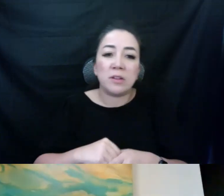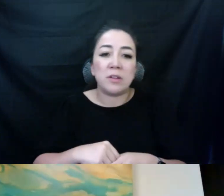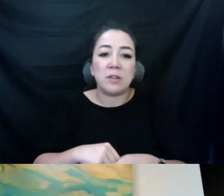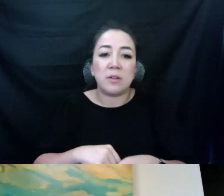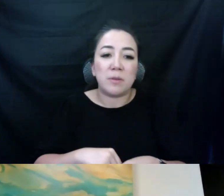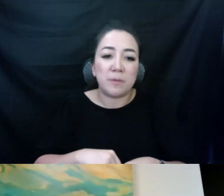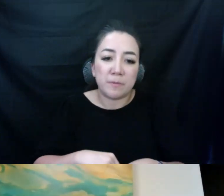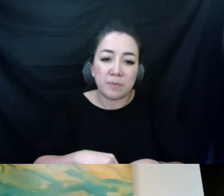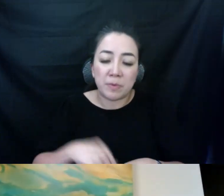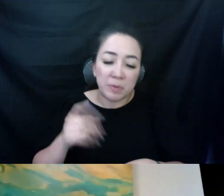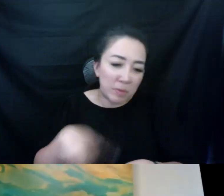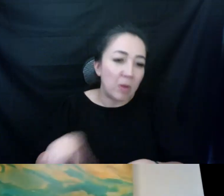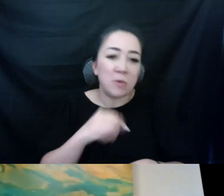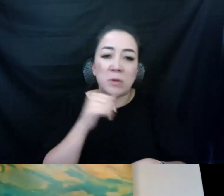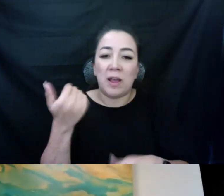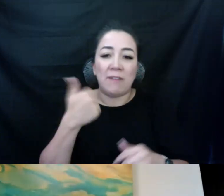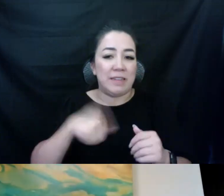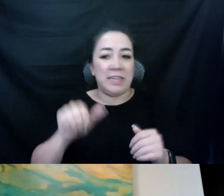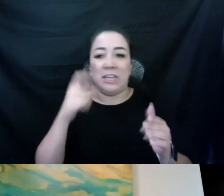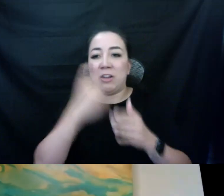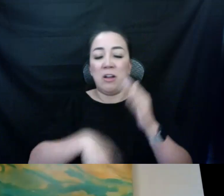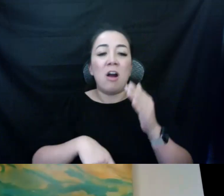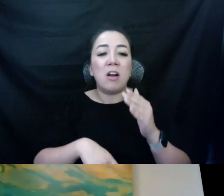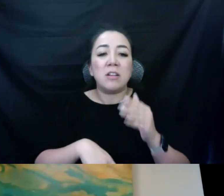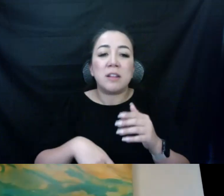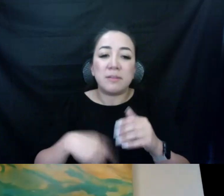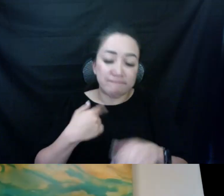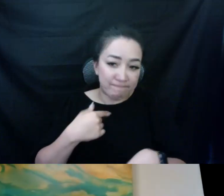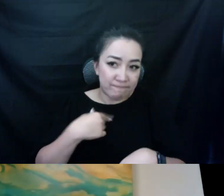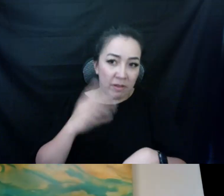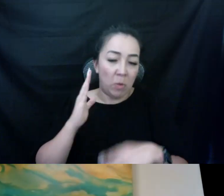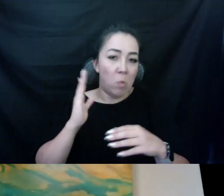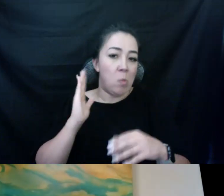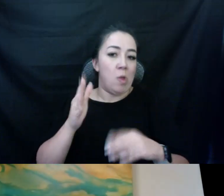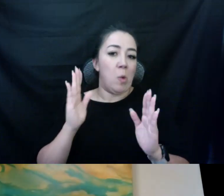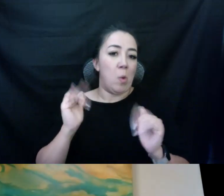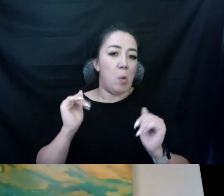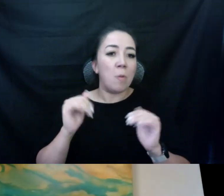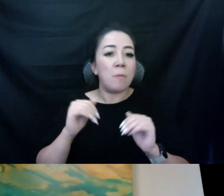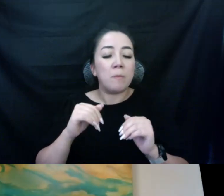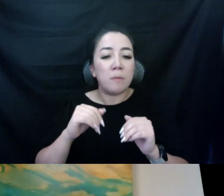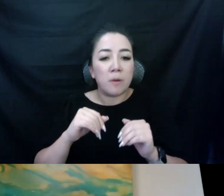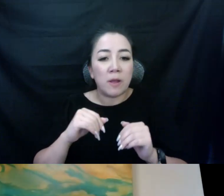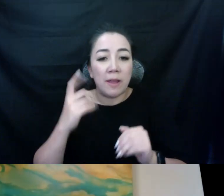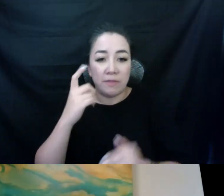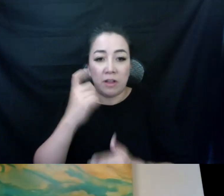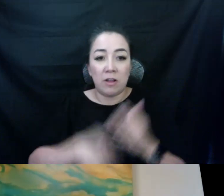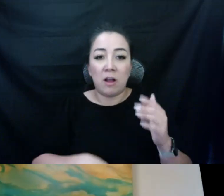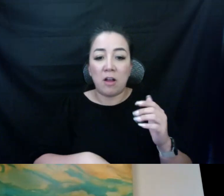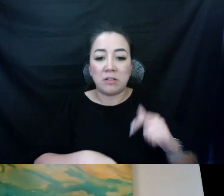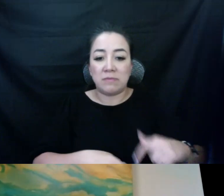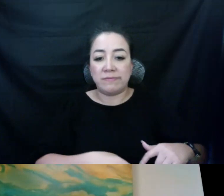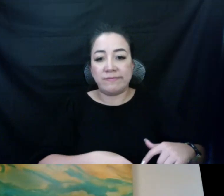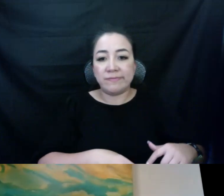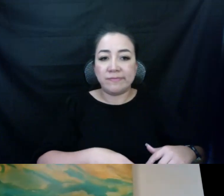those don't have any costs whatsoever. And I at least will hope that if the costs get hung up with the addition